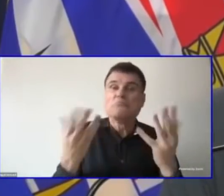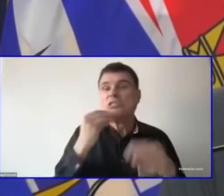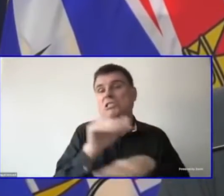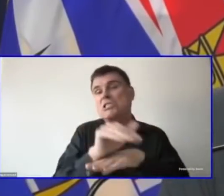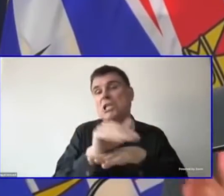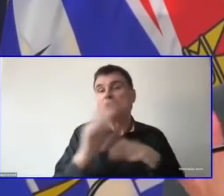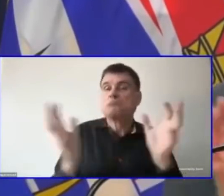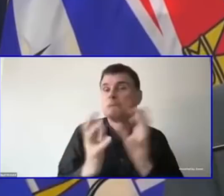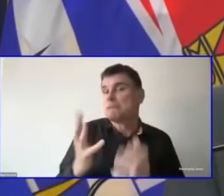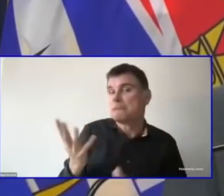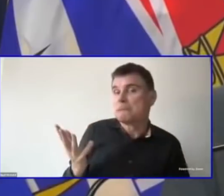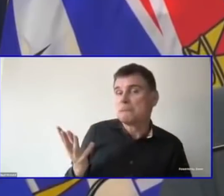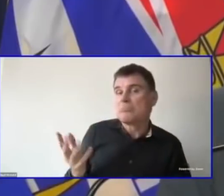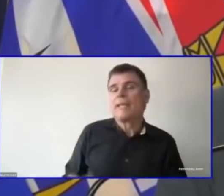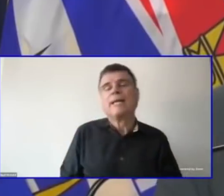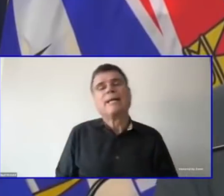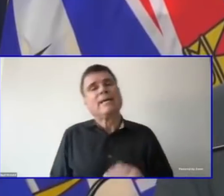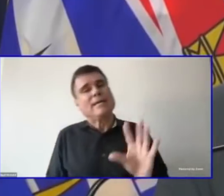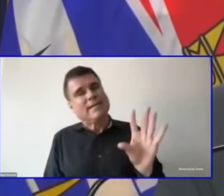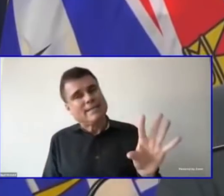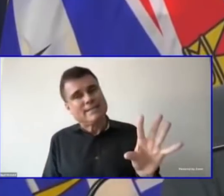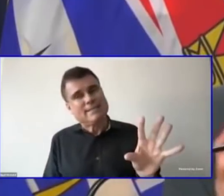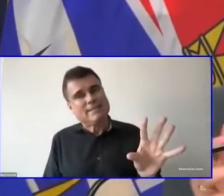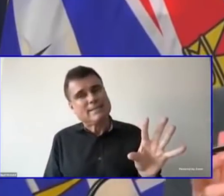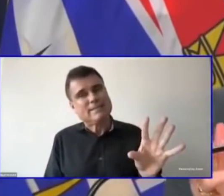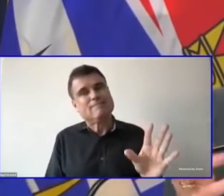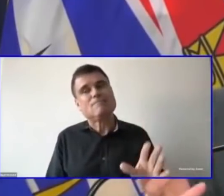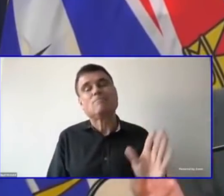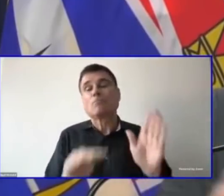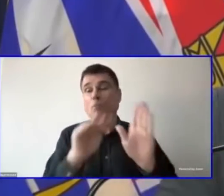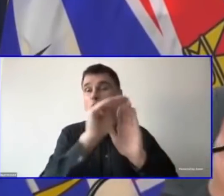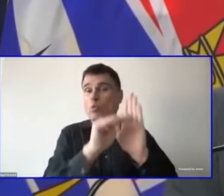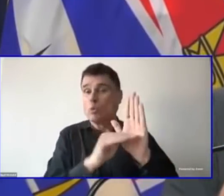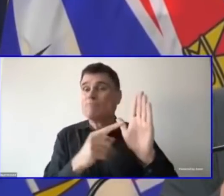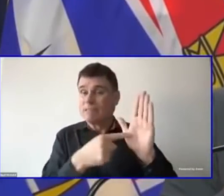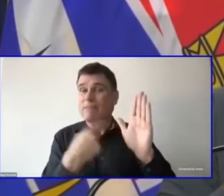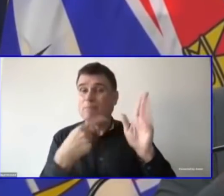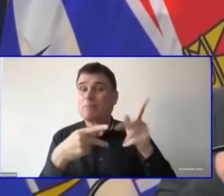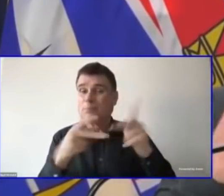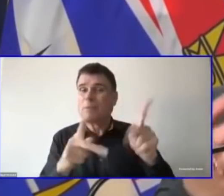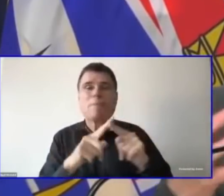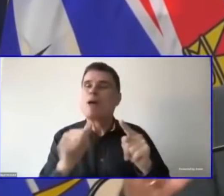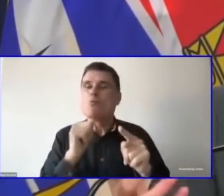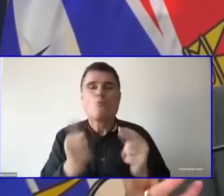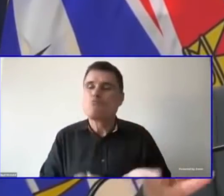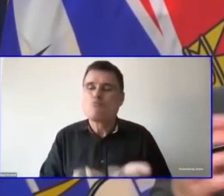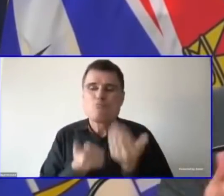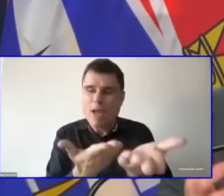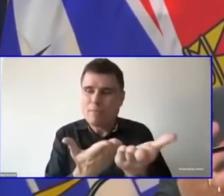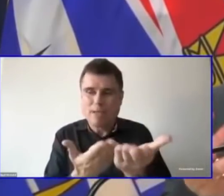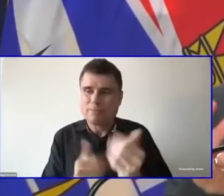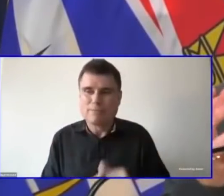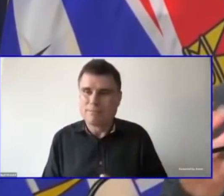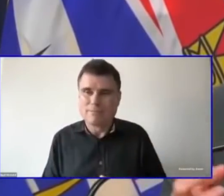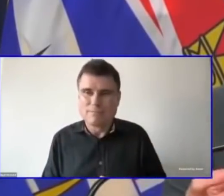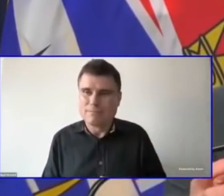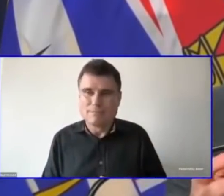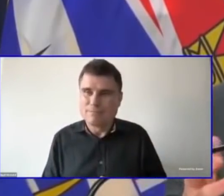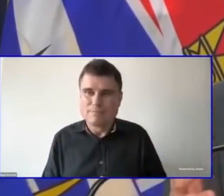We want people to keep it small. But there are some groups of people who are close connections. They may